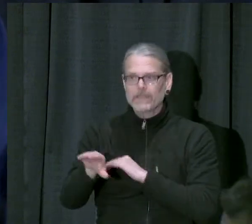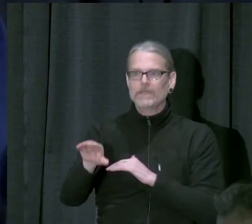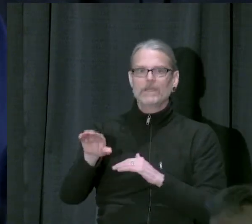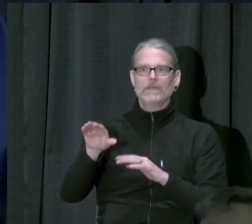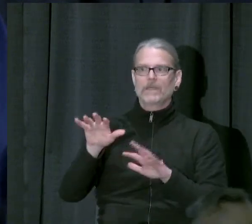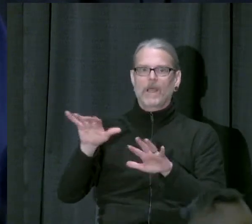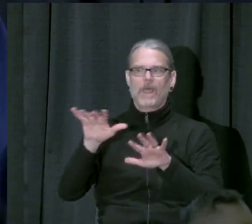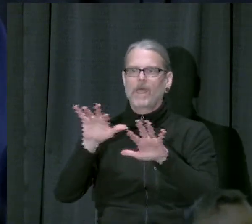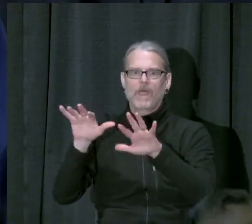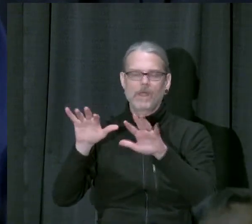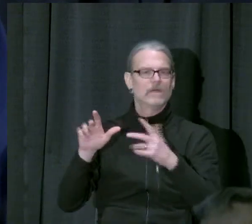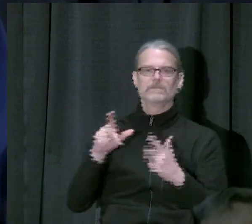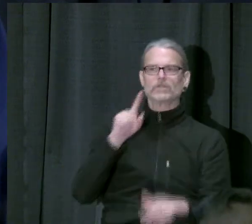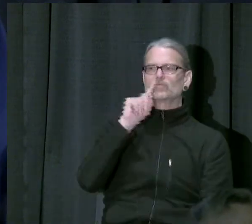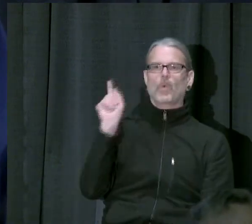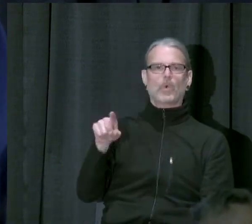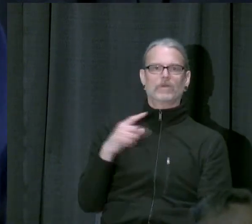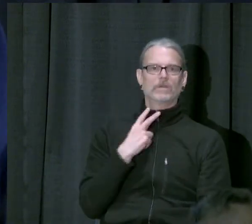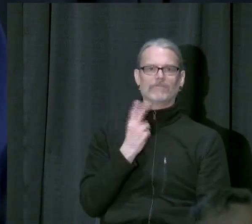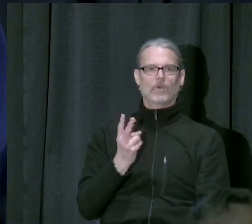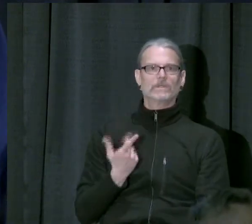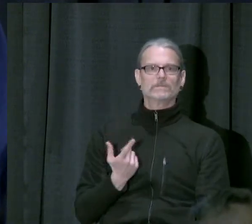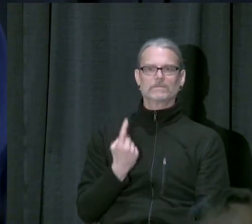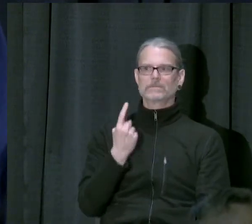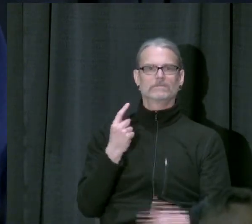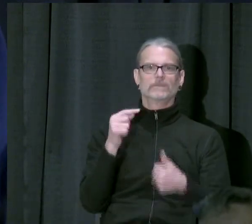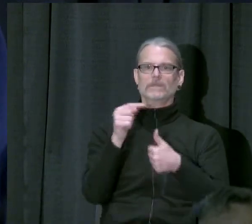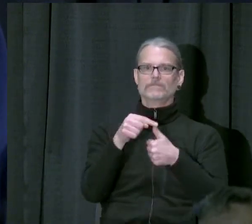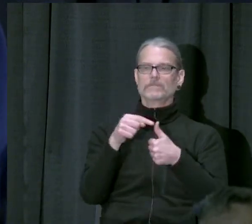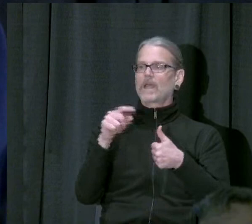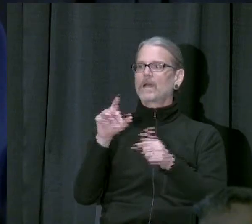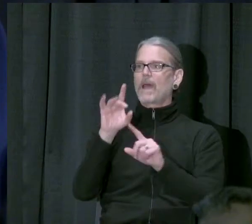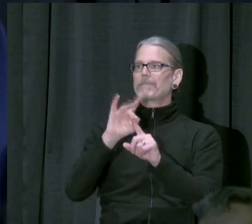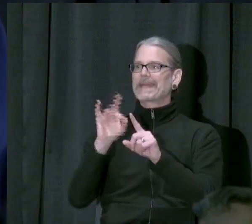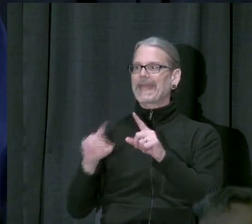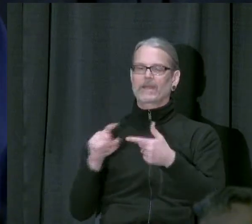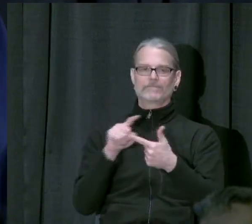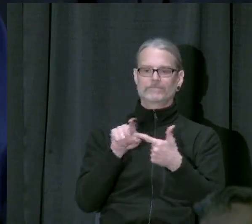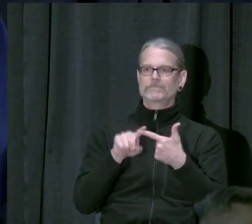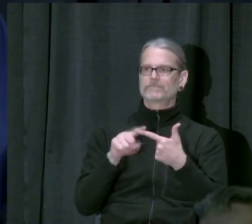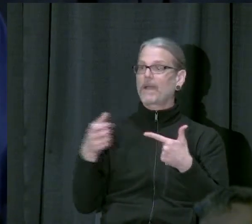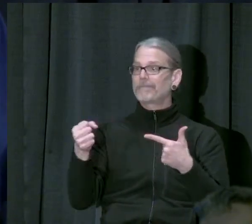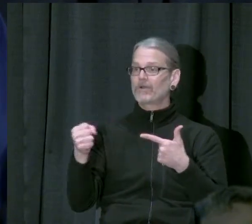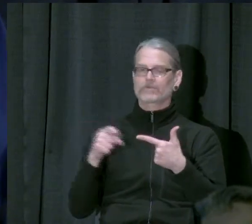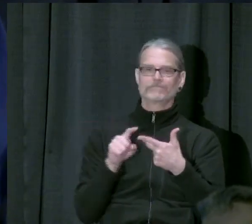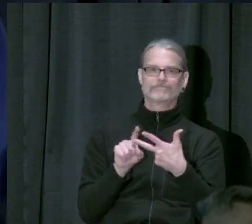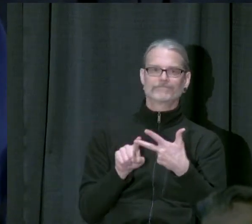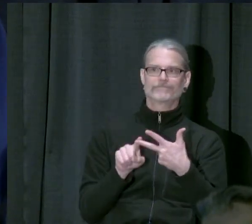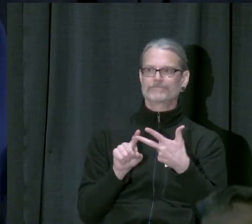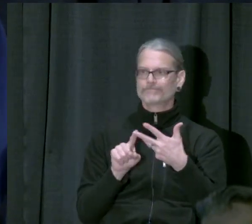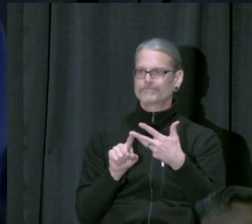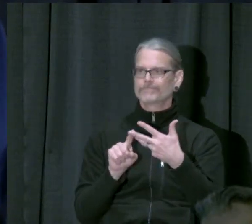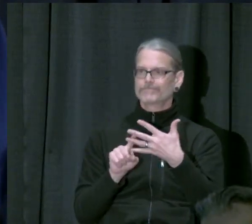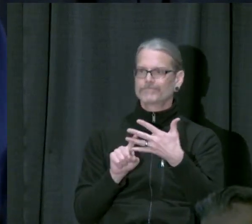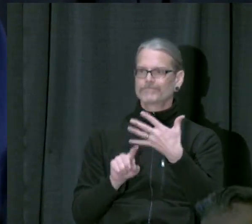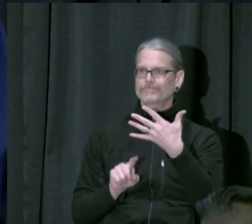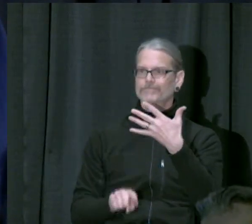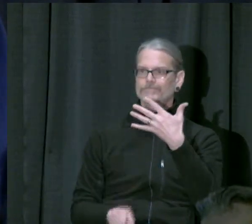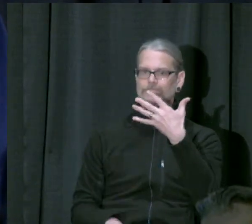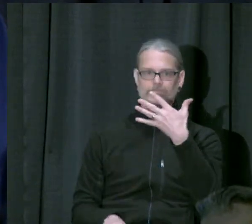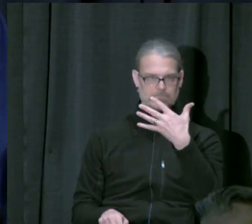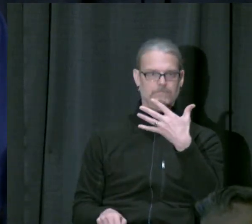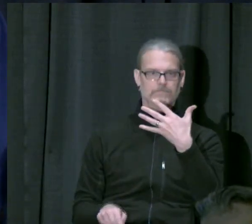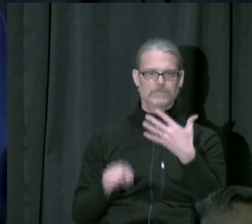your groceries by voice, just one by one, adding bananas to cart, adding milk to cart, and then being able to check out your